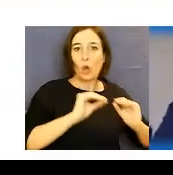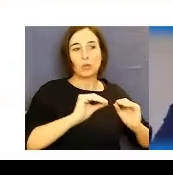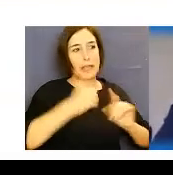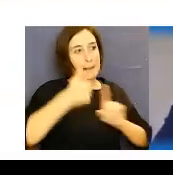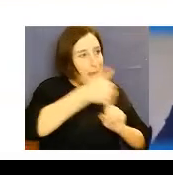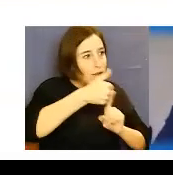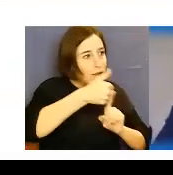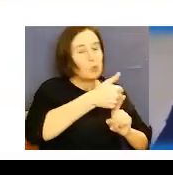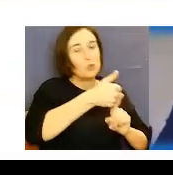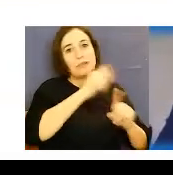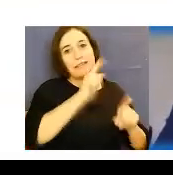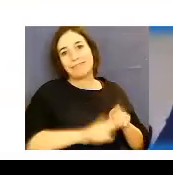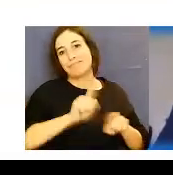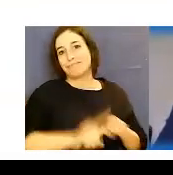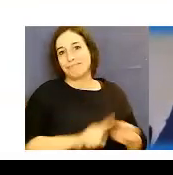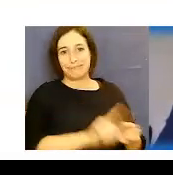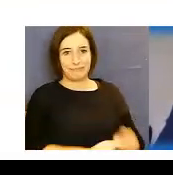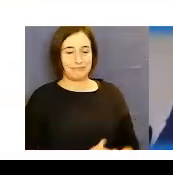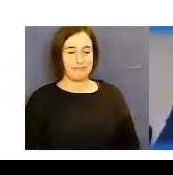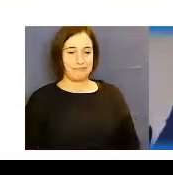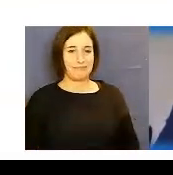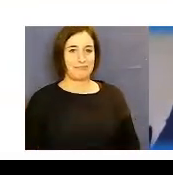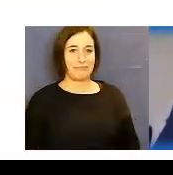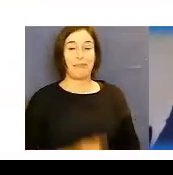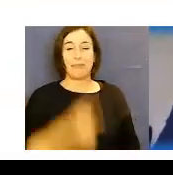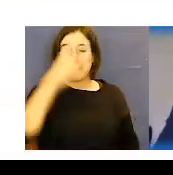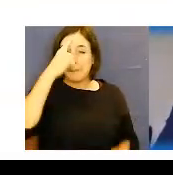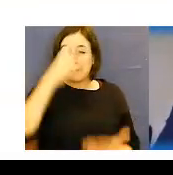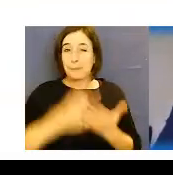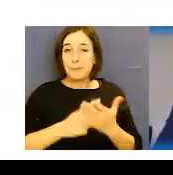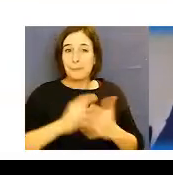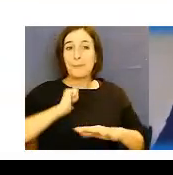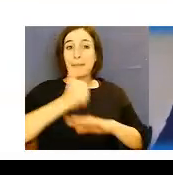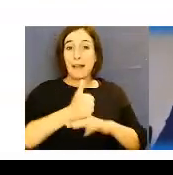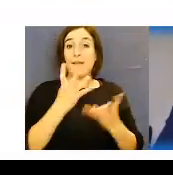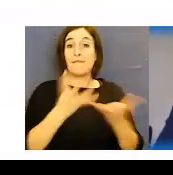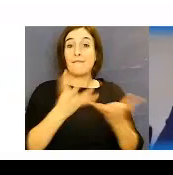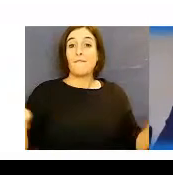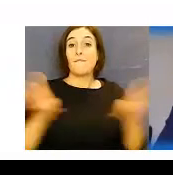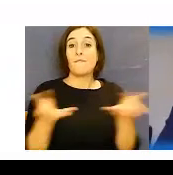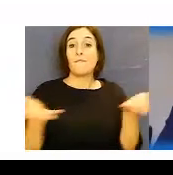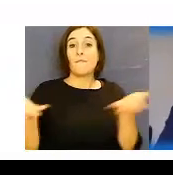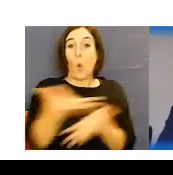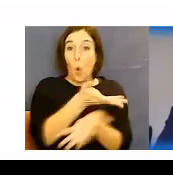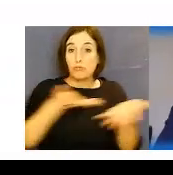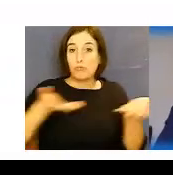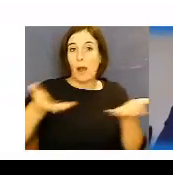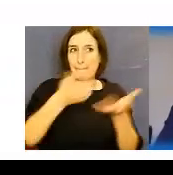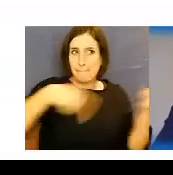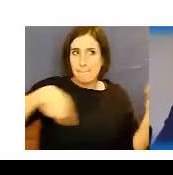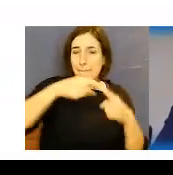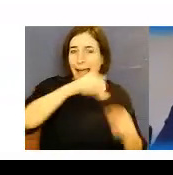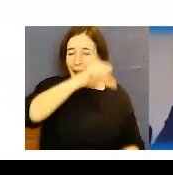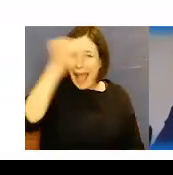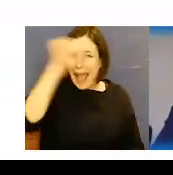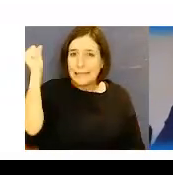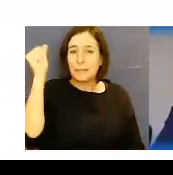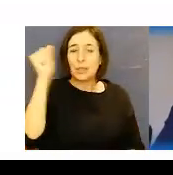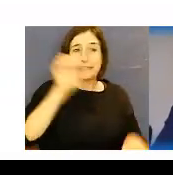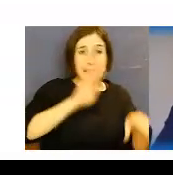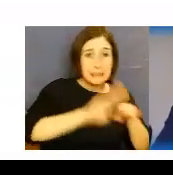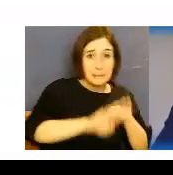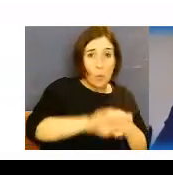a sense, we decided to set up a forum with people with expertise in sports, but in business and in senior positions within